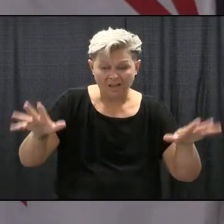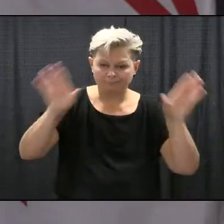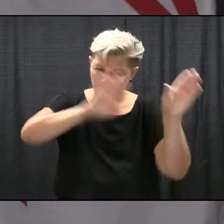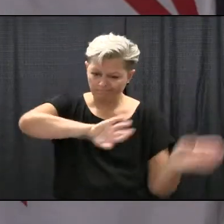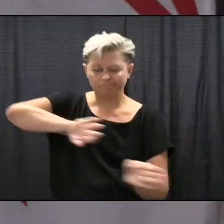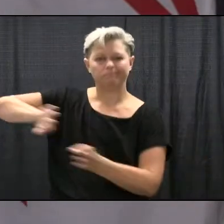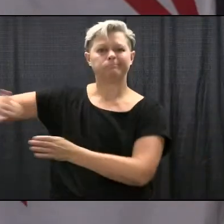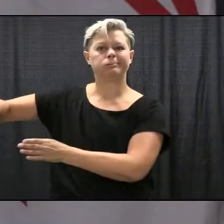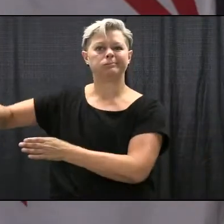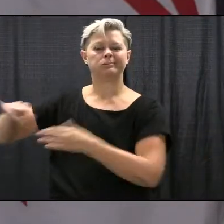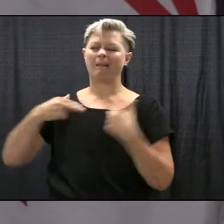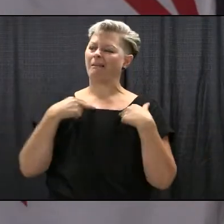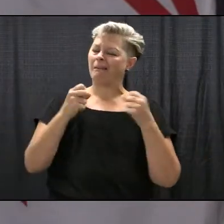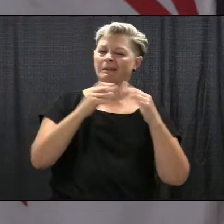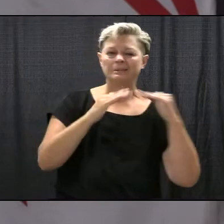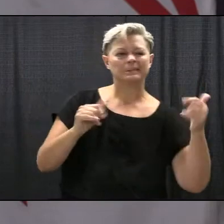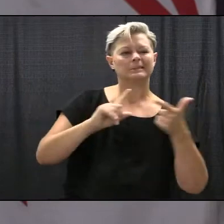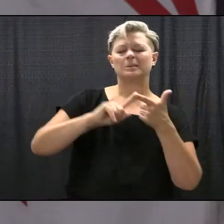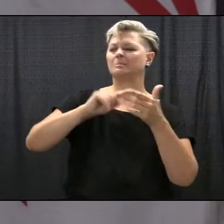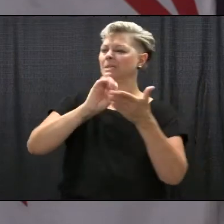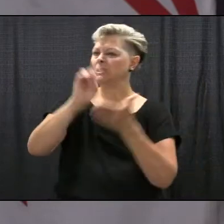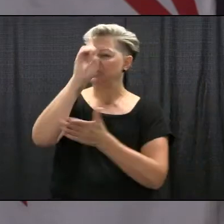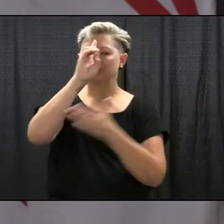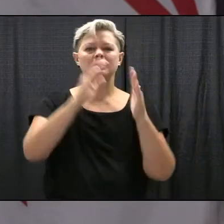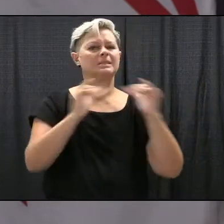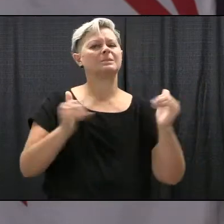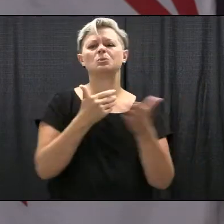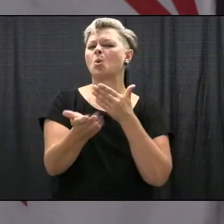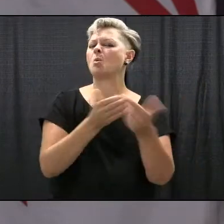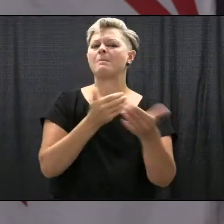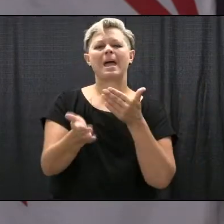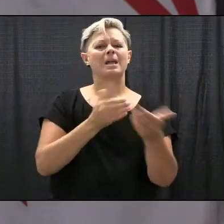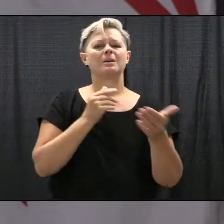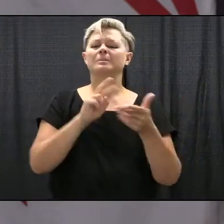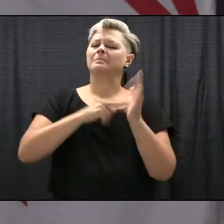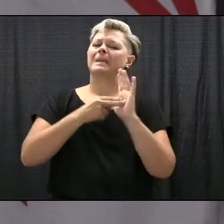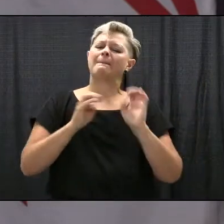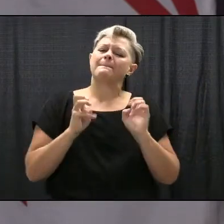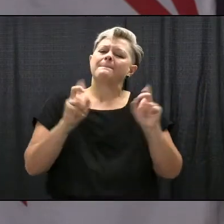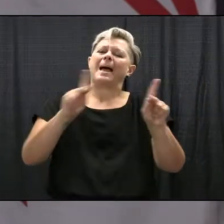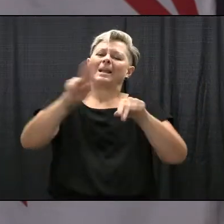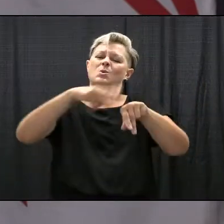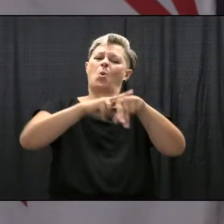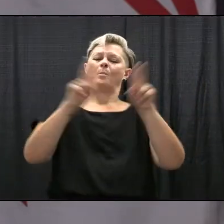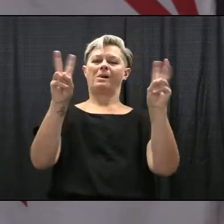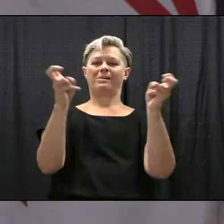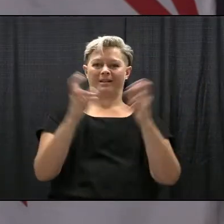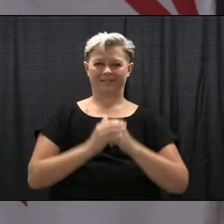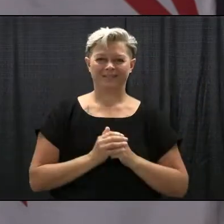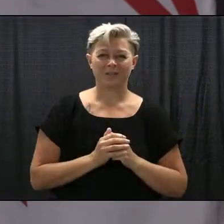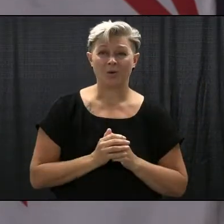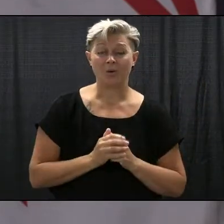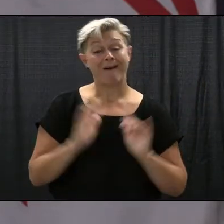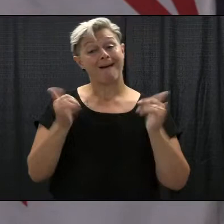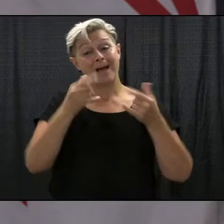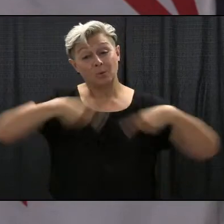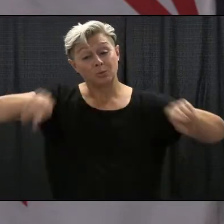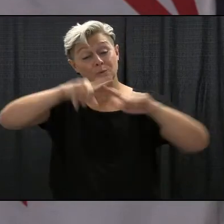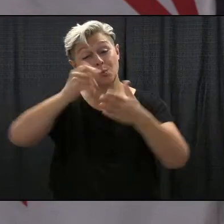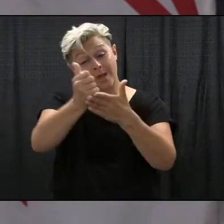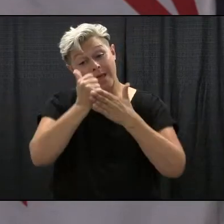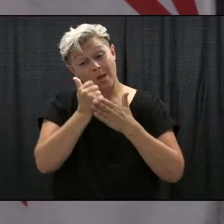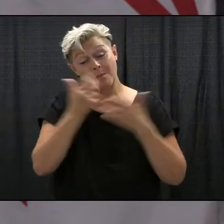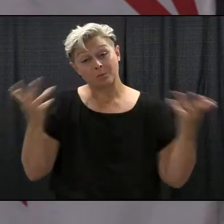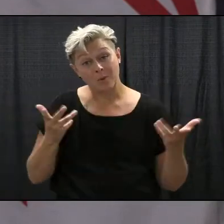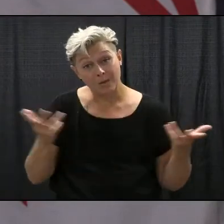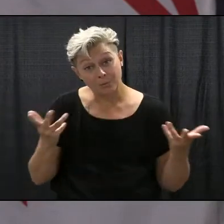education system, the health system, getting back to work in a more normal way. So the best thing you can do to help all of us proceed is to please get